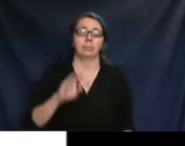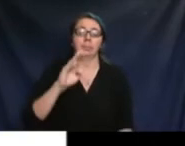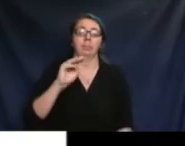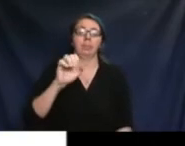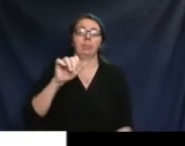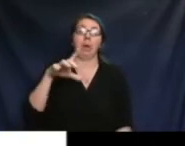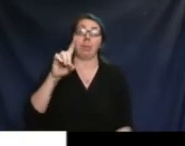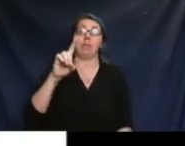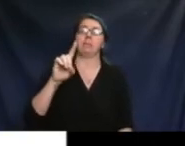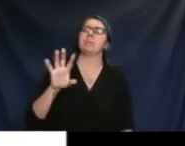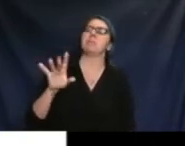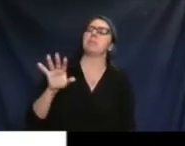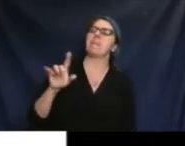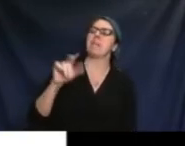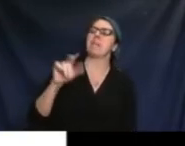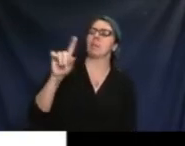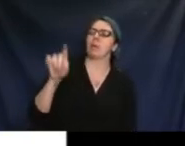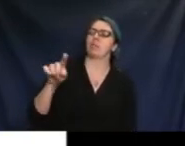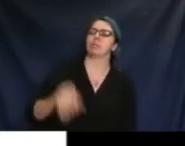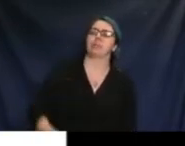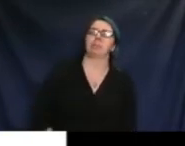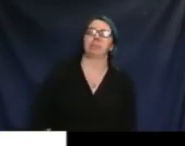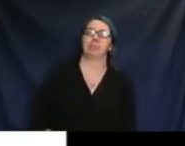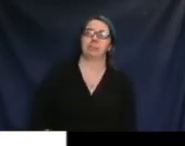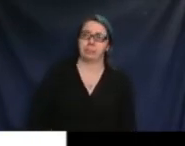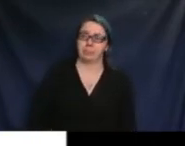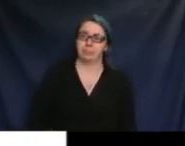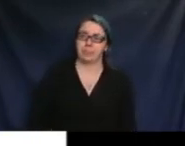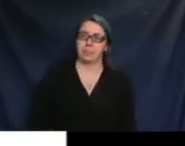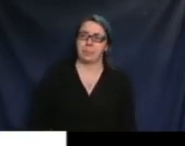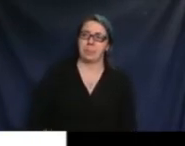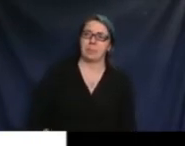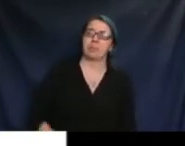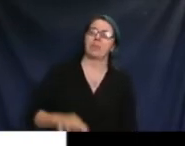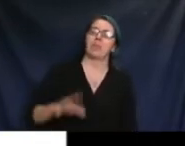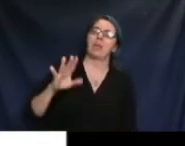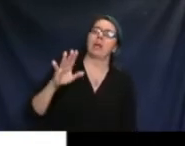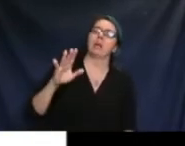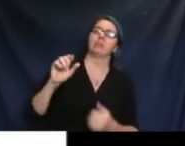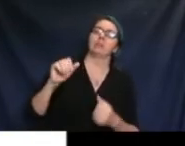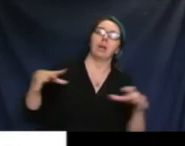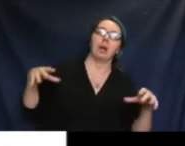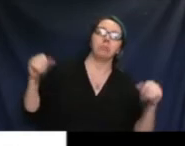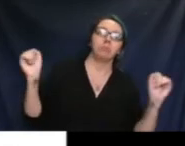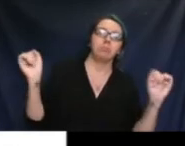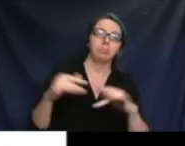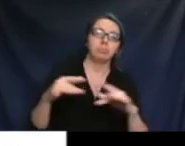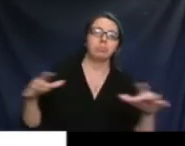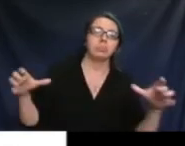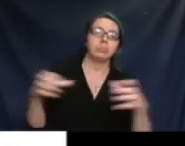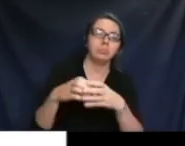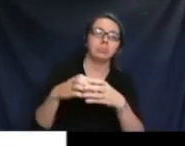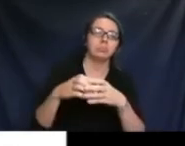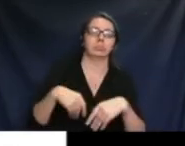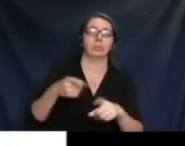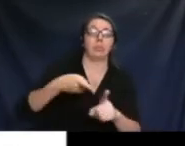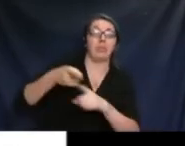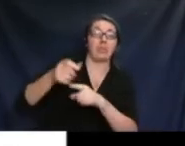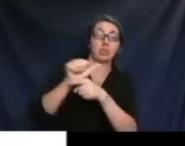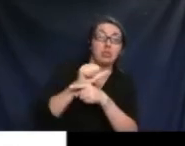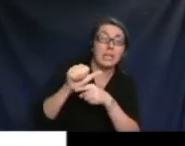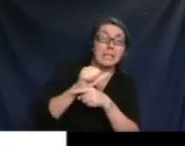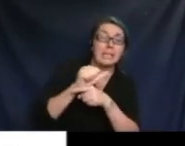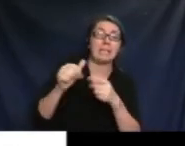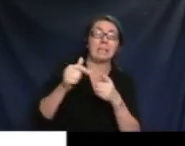of talks, debates, gatherings, professional training as a part of Year of Public Art to support and enhance the art